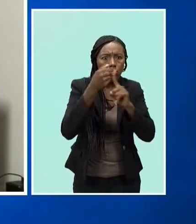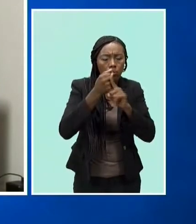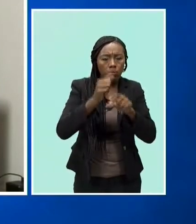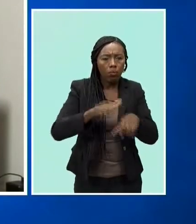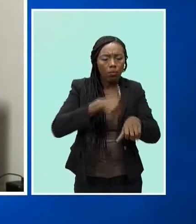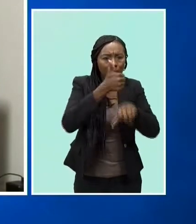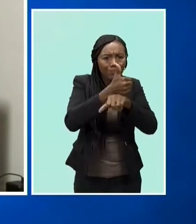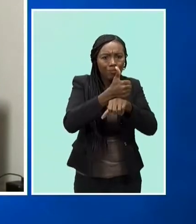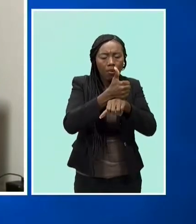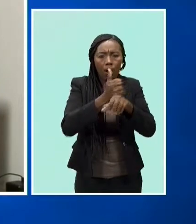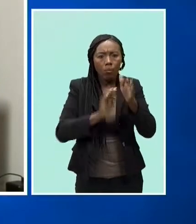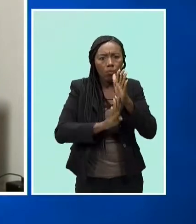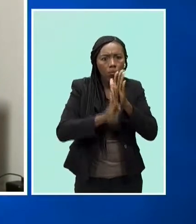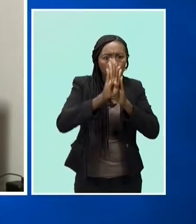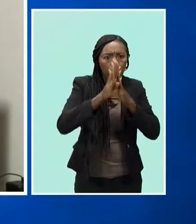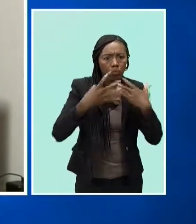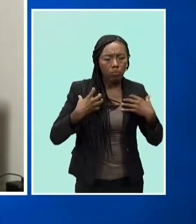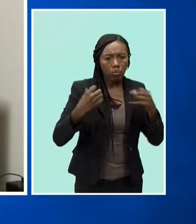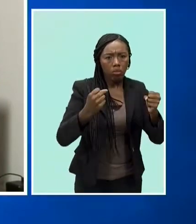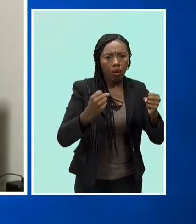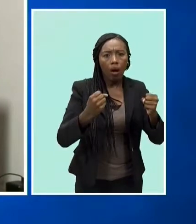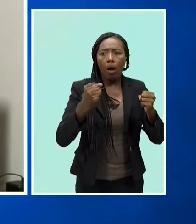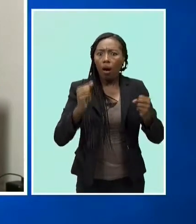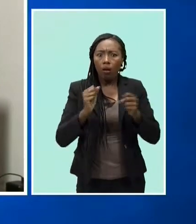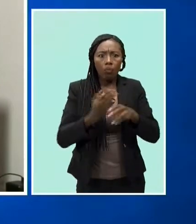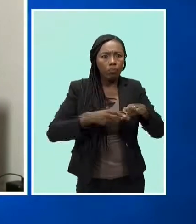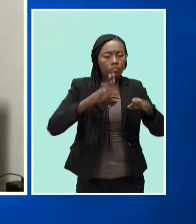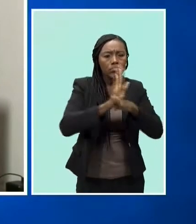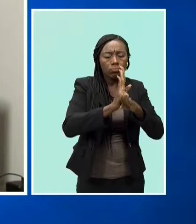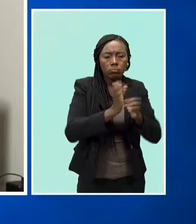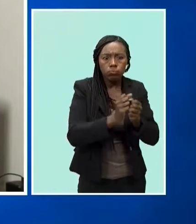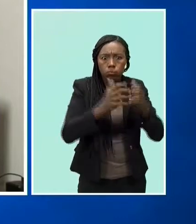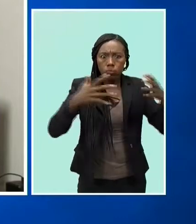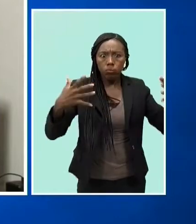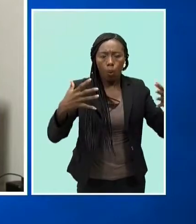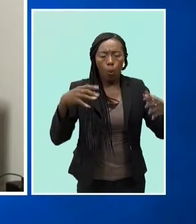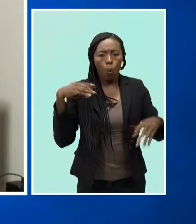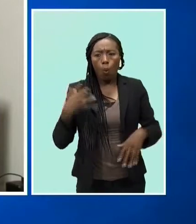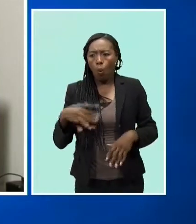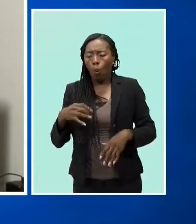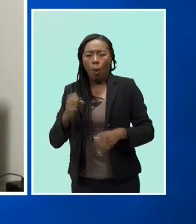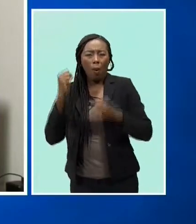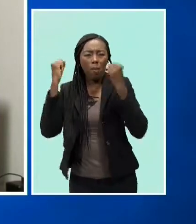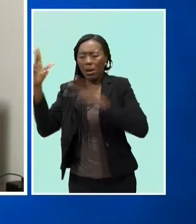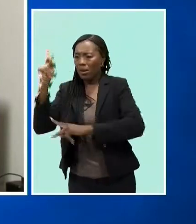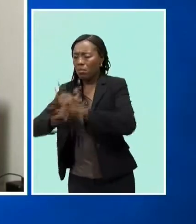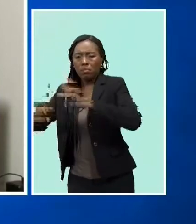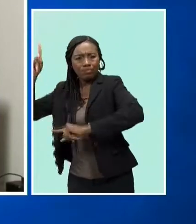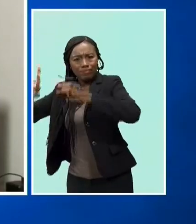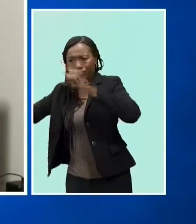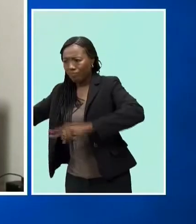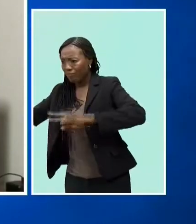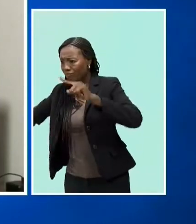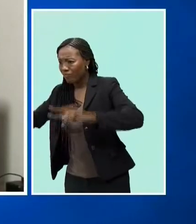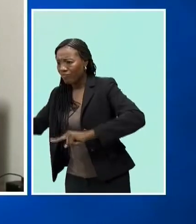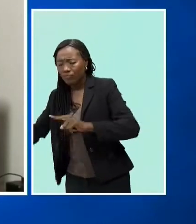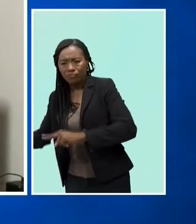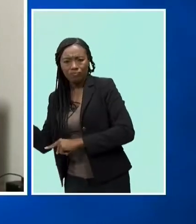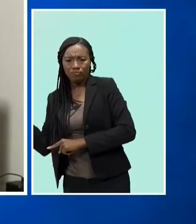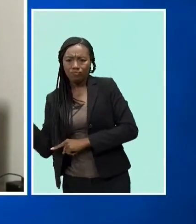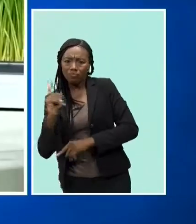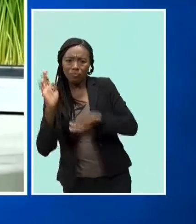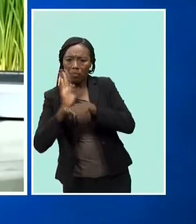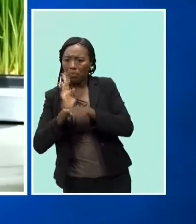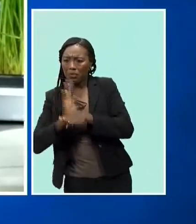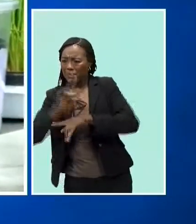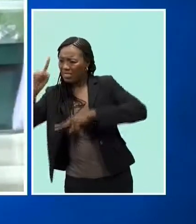own development, but in the growth of their businesses, you are now seeing a more diverse portfolio of